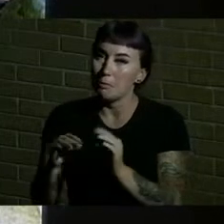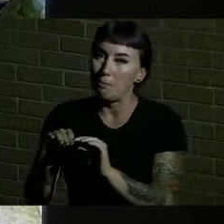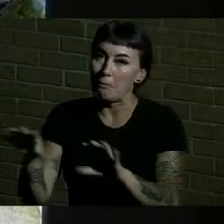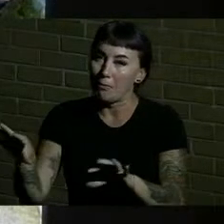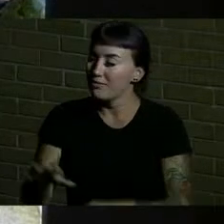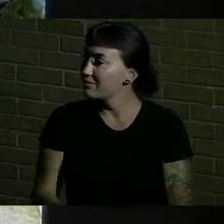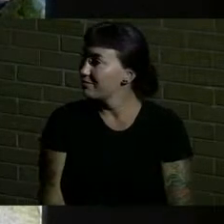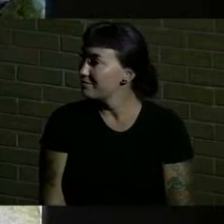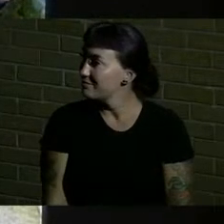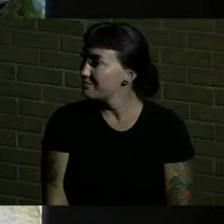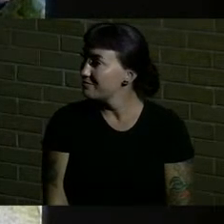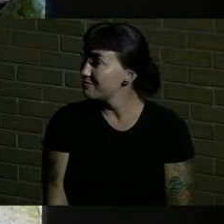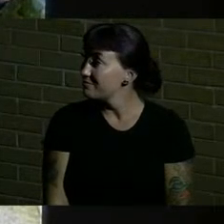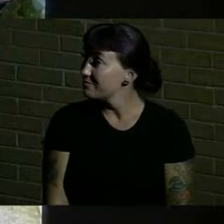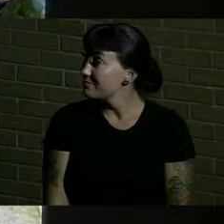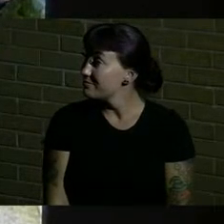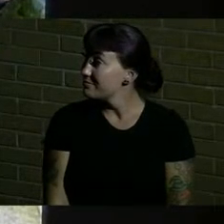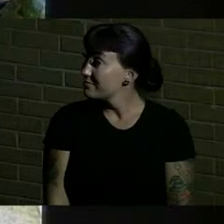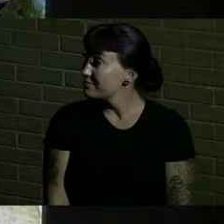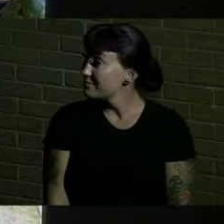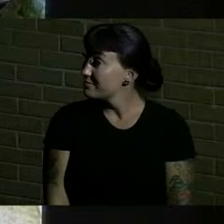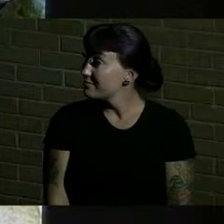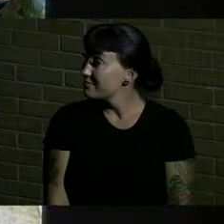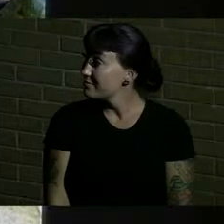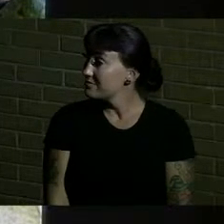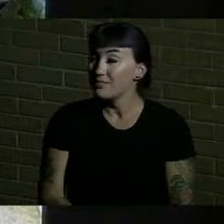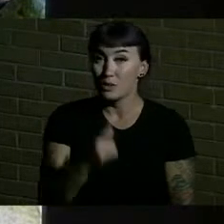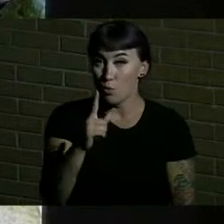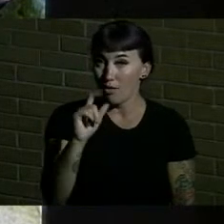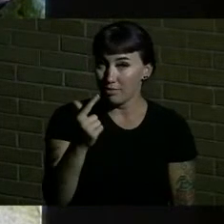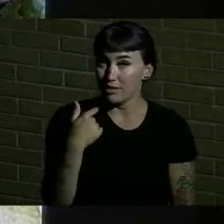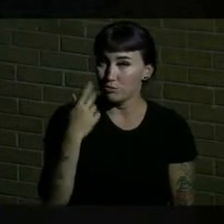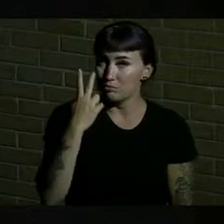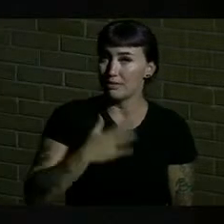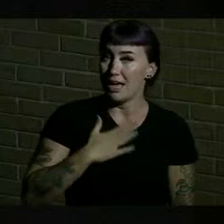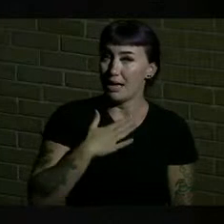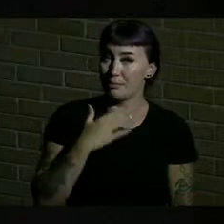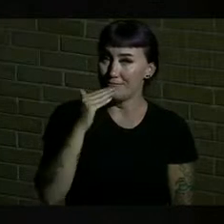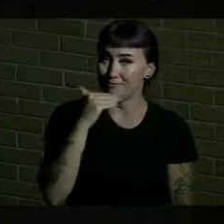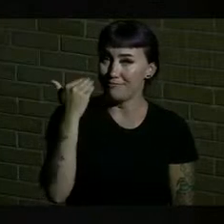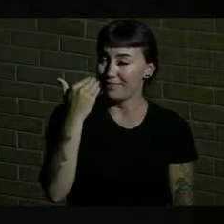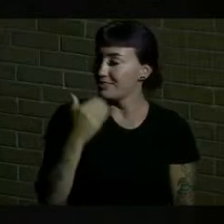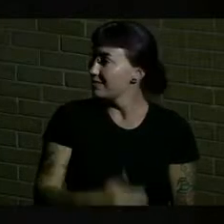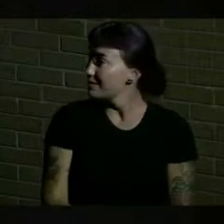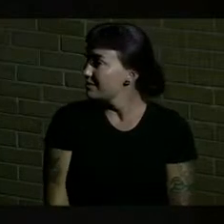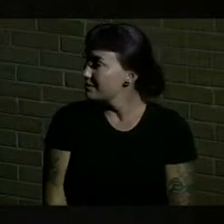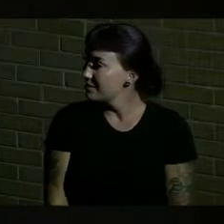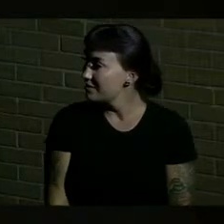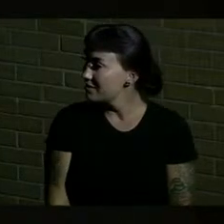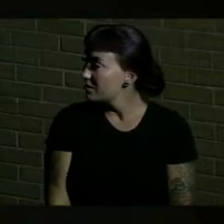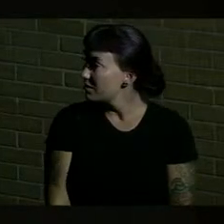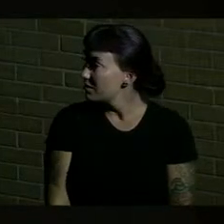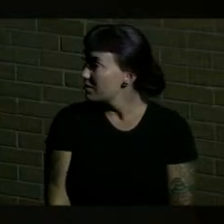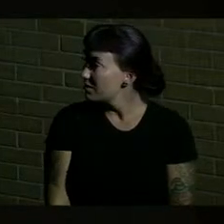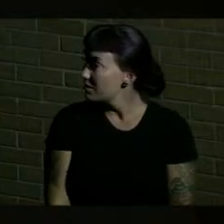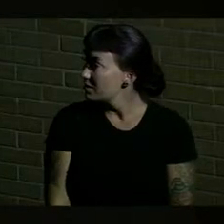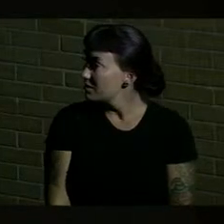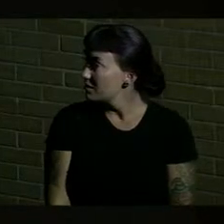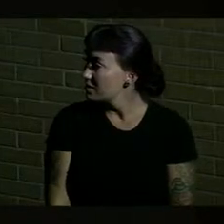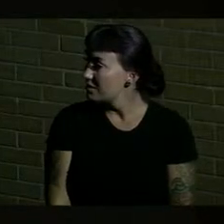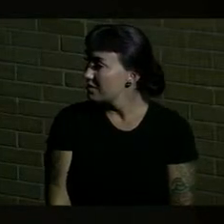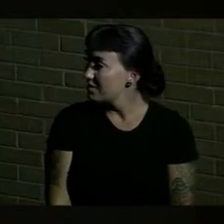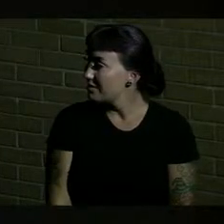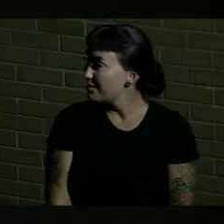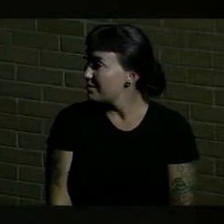And on the one leg there, you see a happy face. That was unique. And there's Mrs. Maley off in